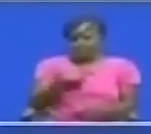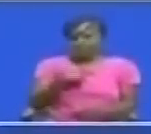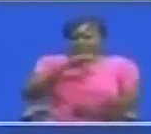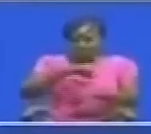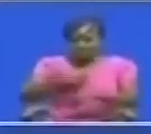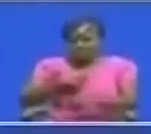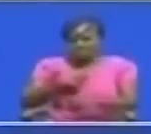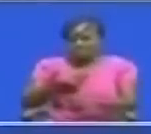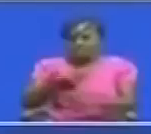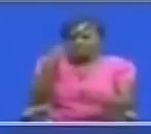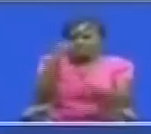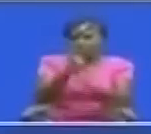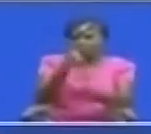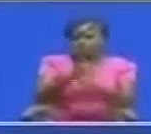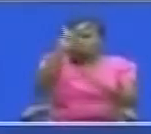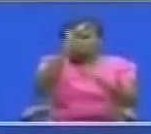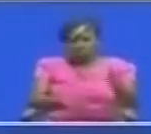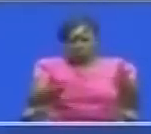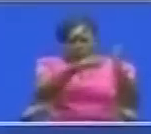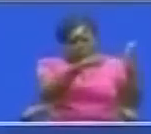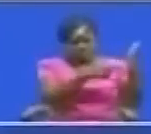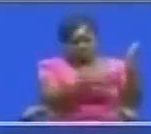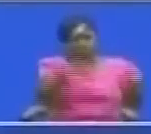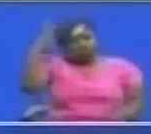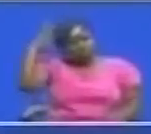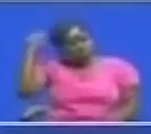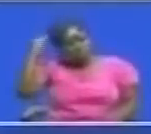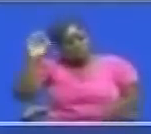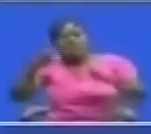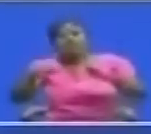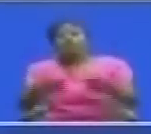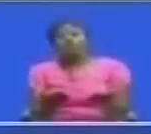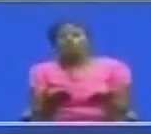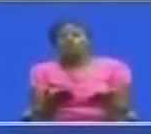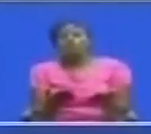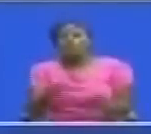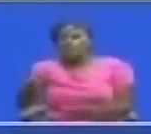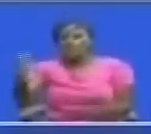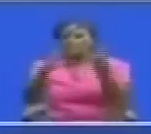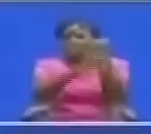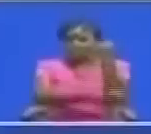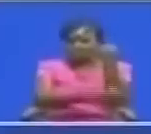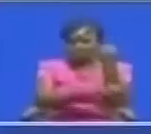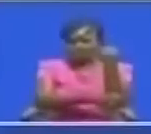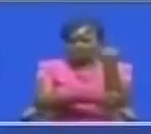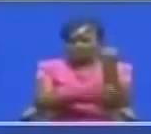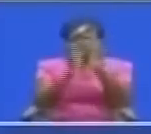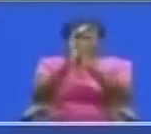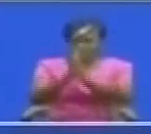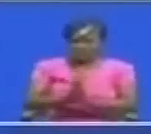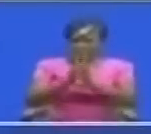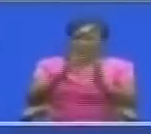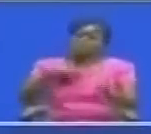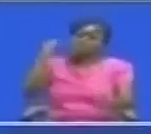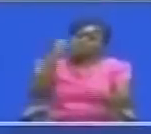to fight, what I'm going to do in Somalia or in Syria is religious, what will